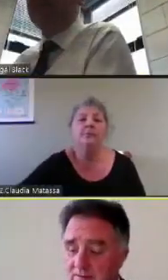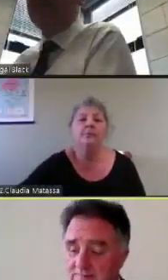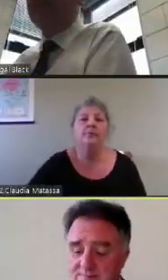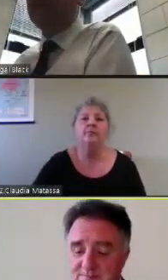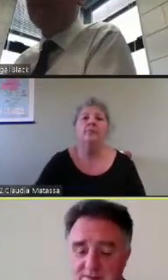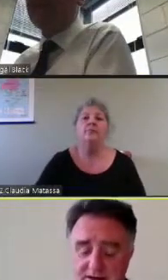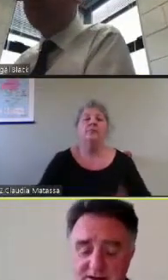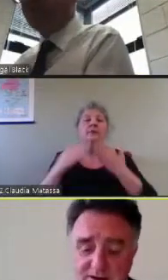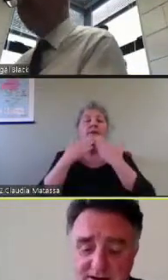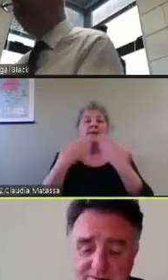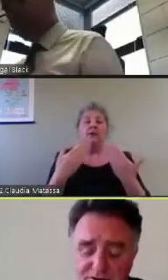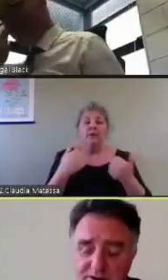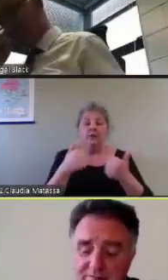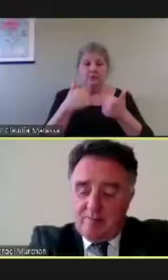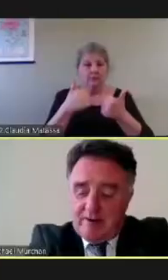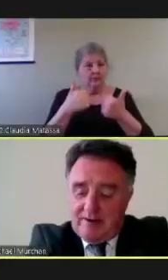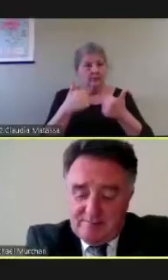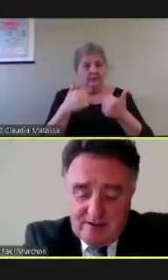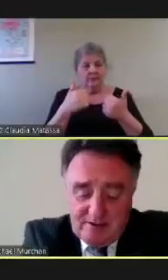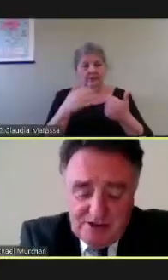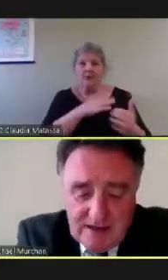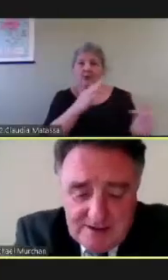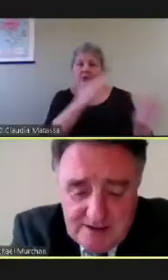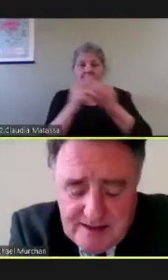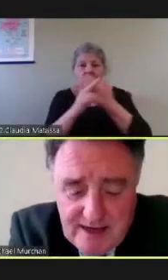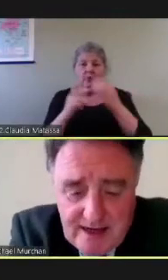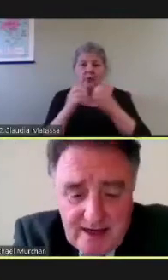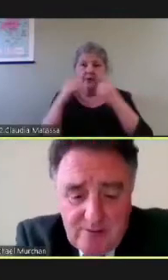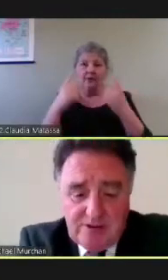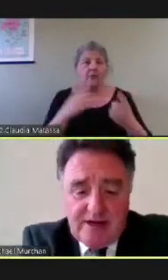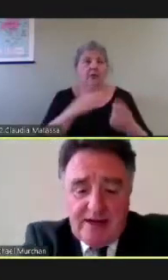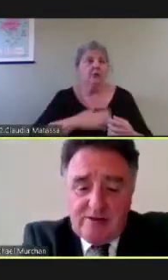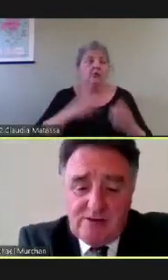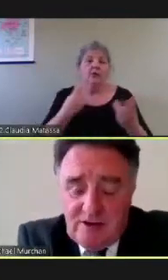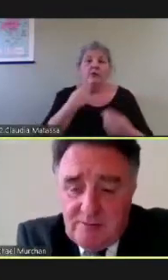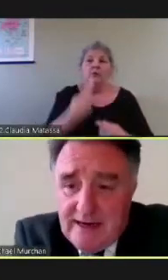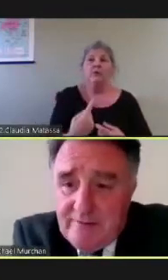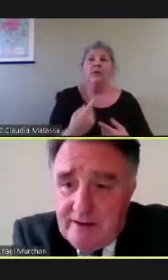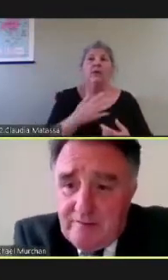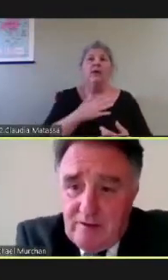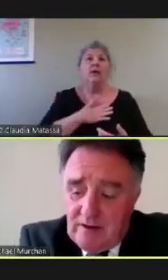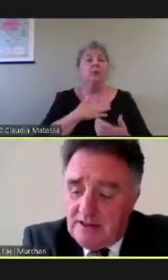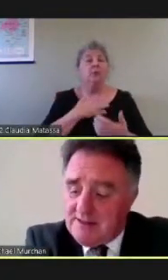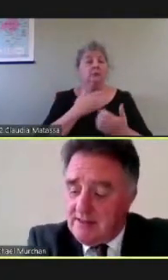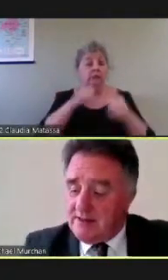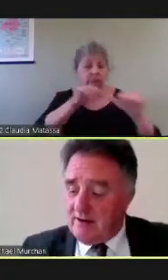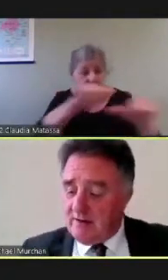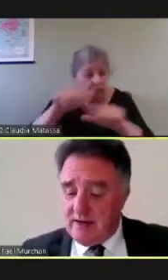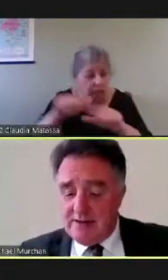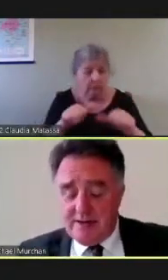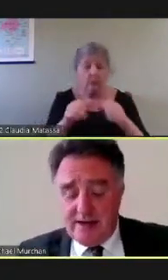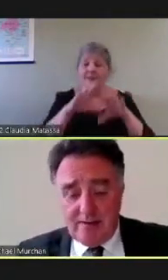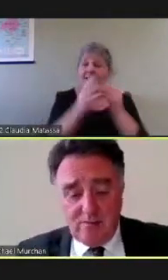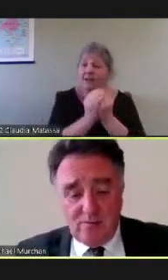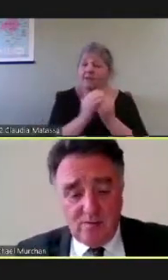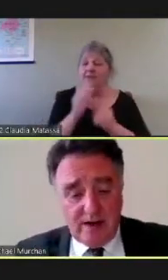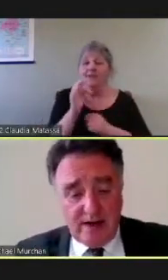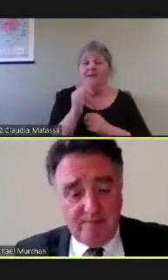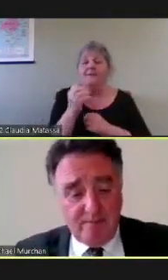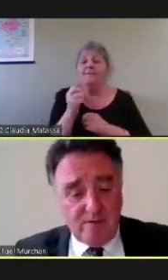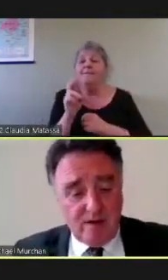Thank you, Fergal. Good afternoon, everybody. I would just like to say I would concur with everything Fergal has said there,